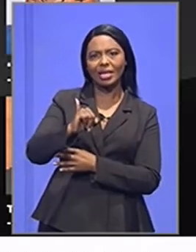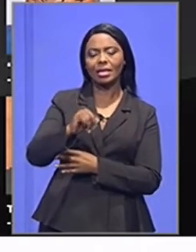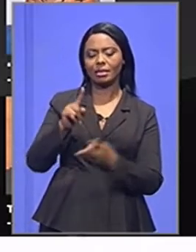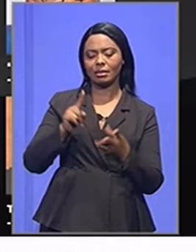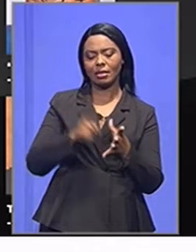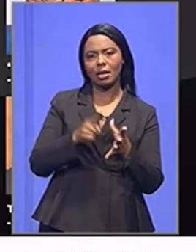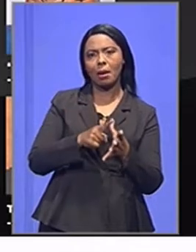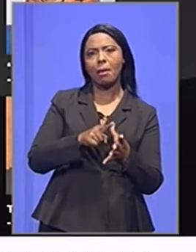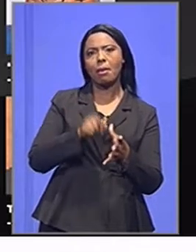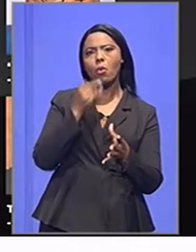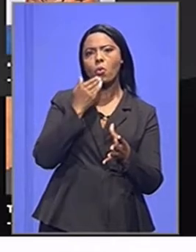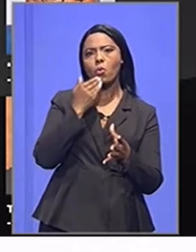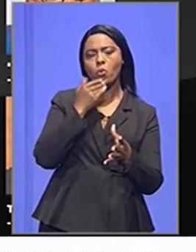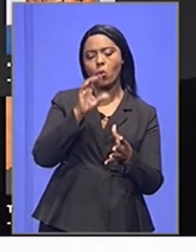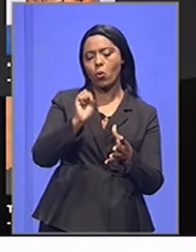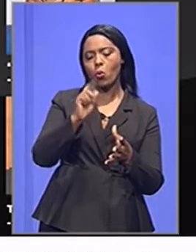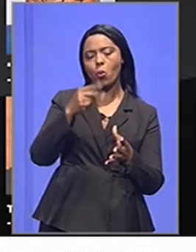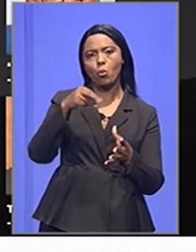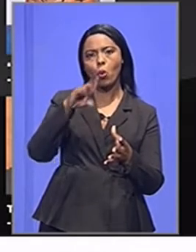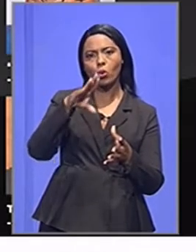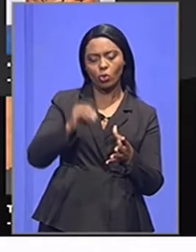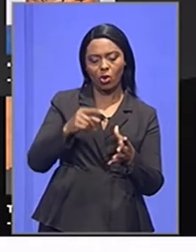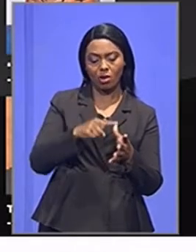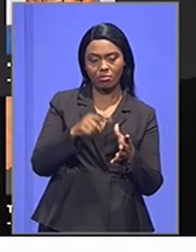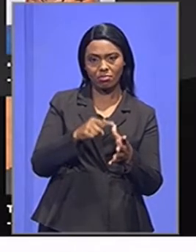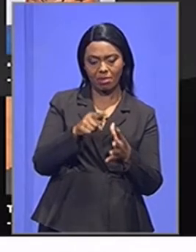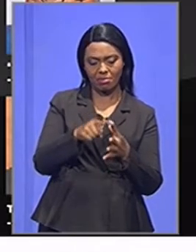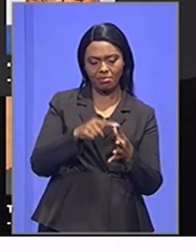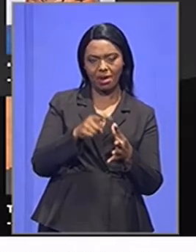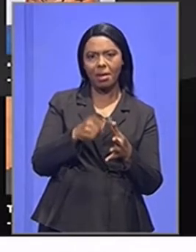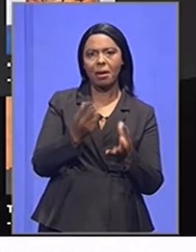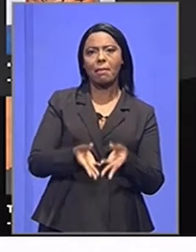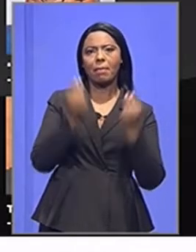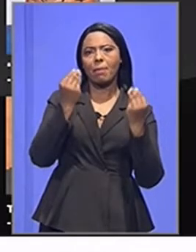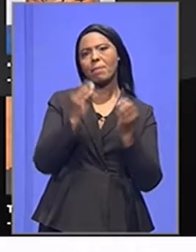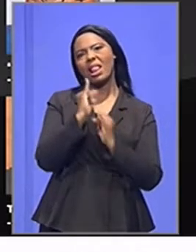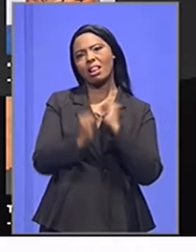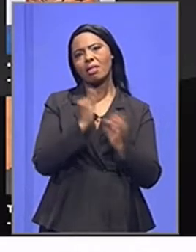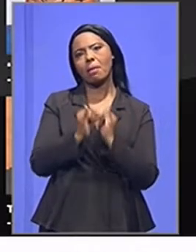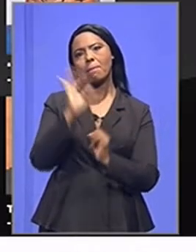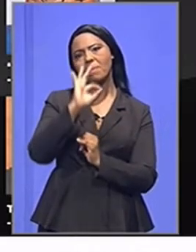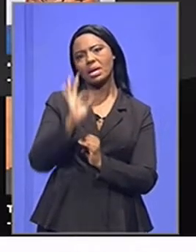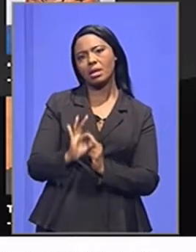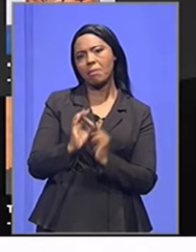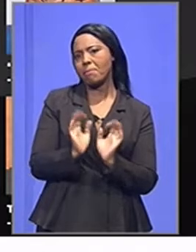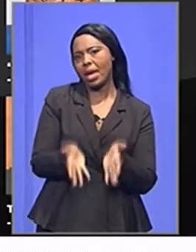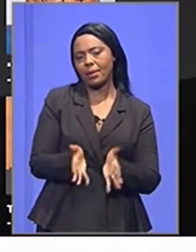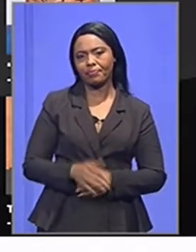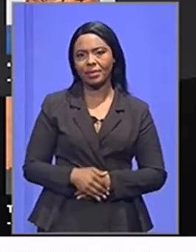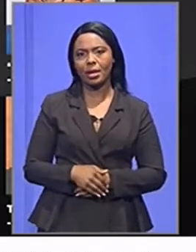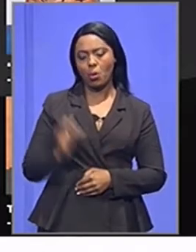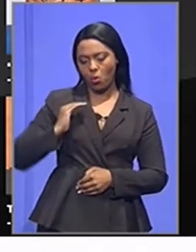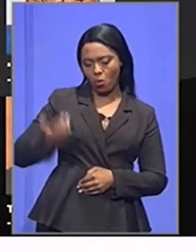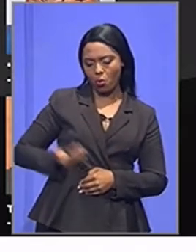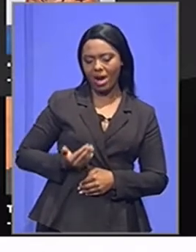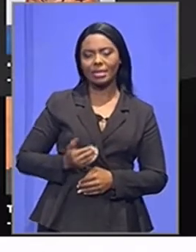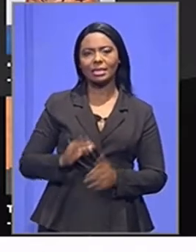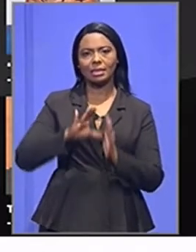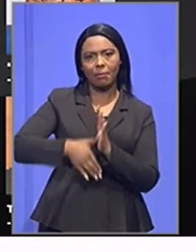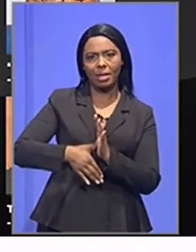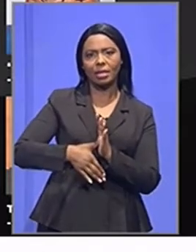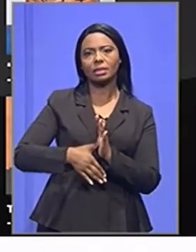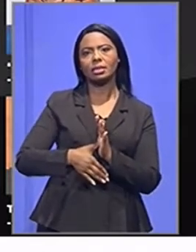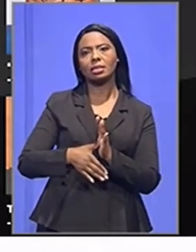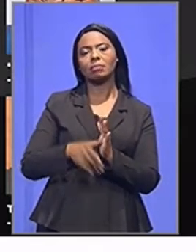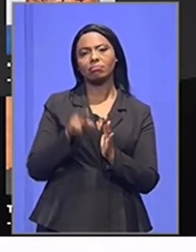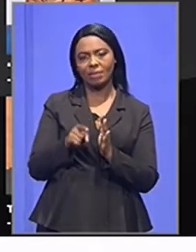le wa ditlhaeletsano Khumbuso Nchabeni bona ba bone di le 19. Tona ya basadi basha le batho ba ba tshelang ka bogola